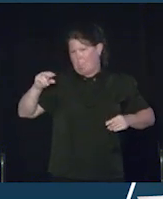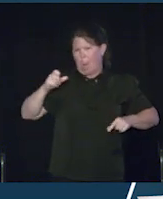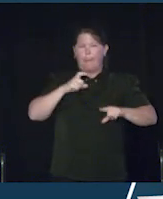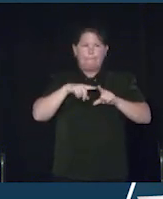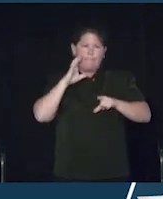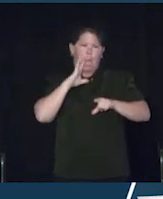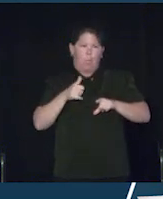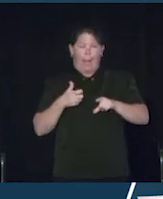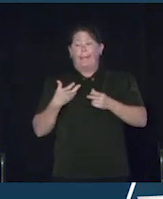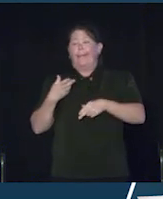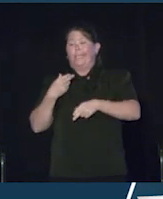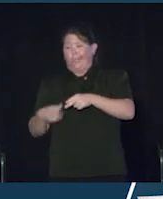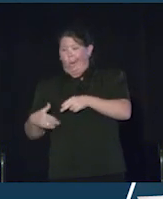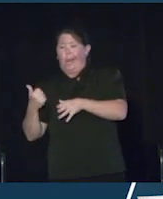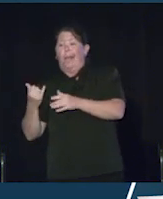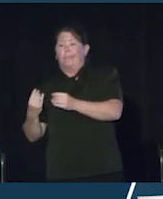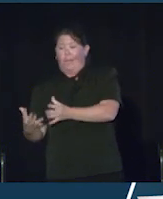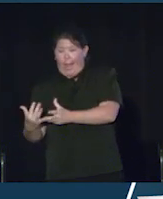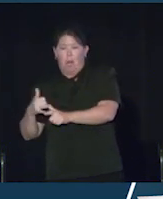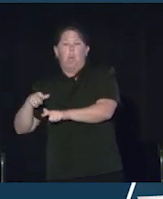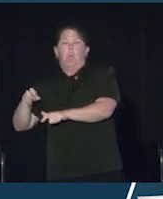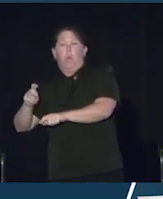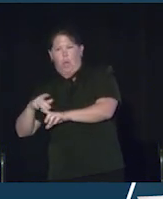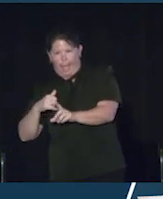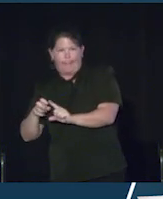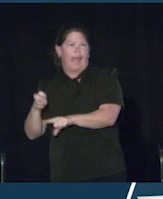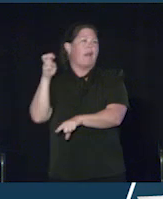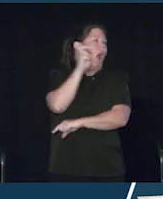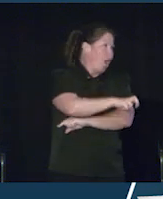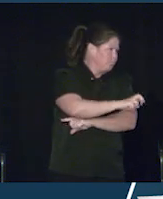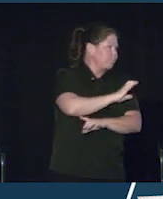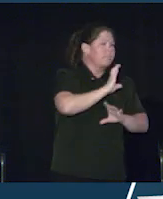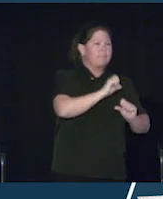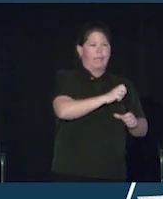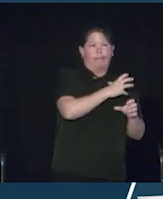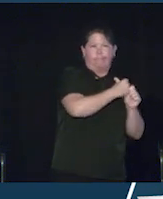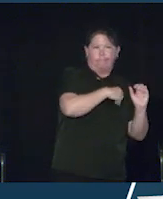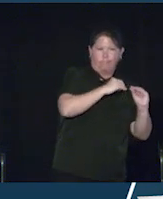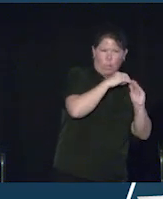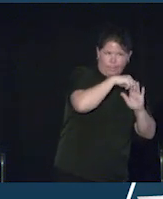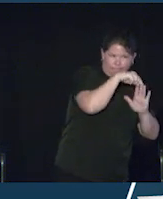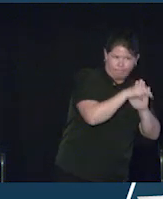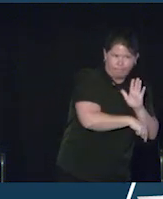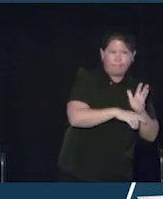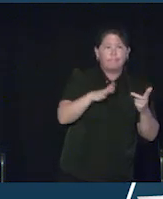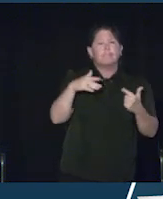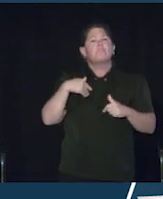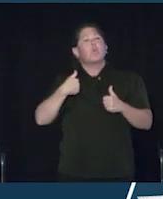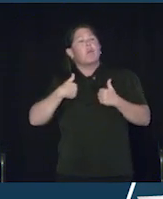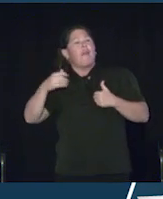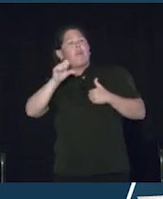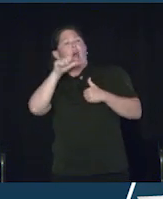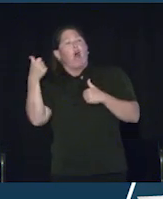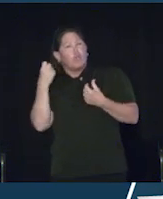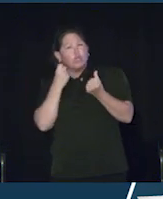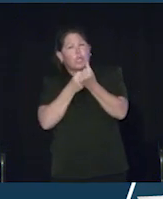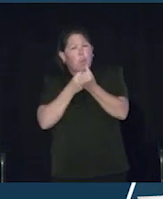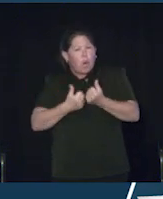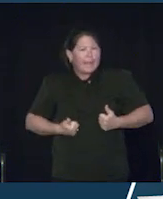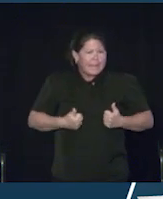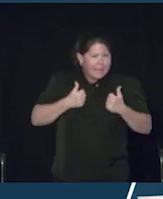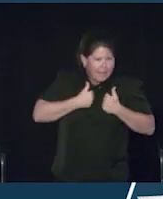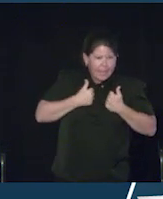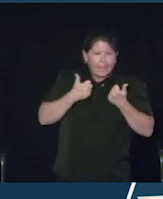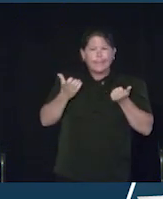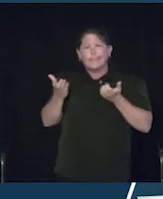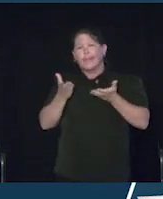habilitation services, specialized therapies, supported living services, and transportation, again, kind of to and from waiver services or from services